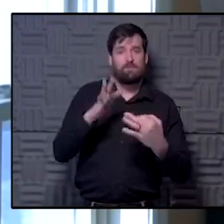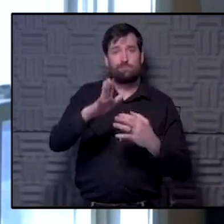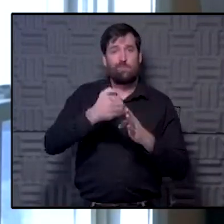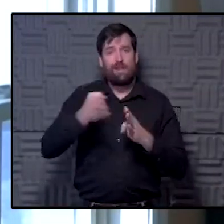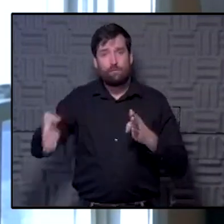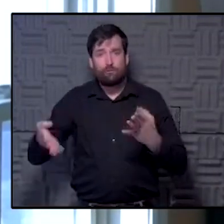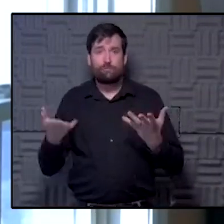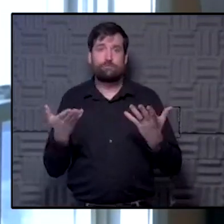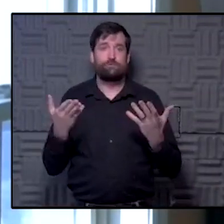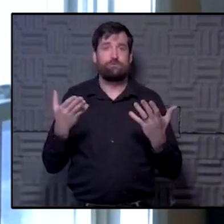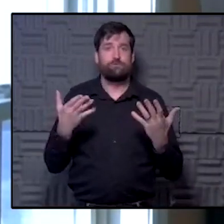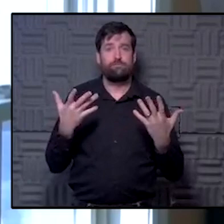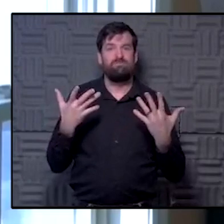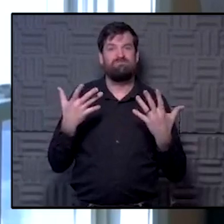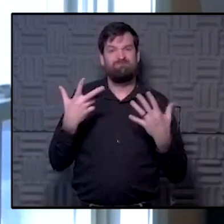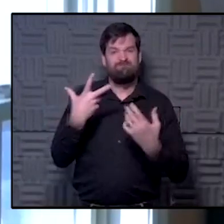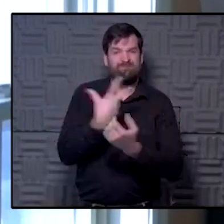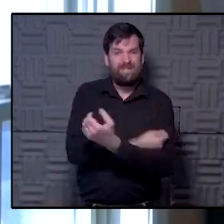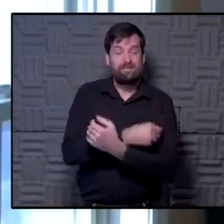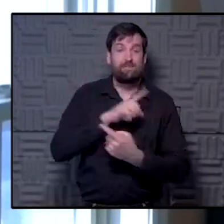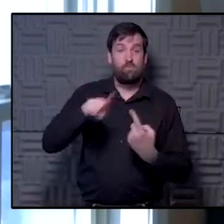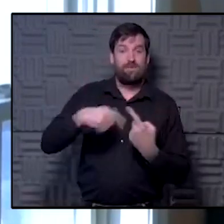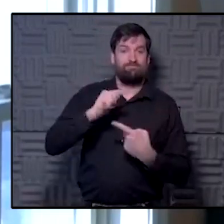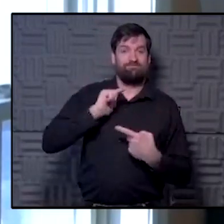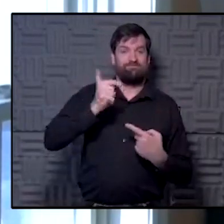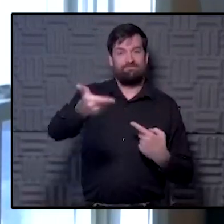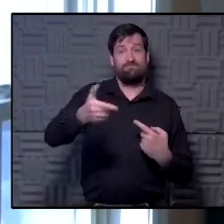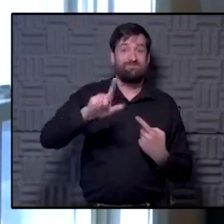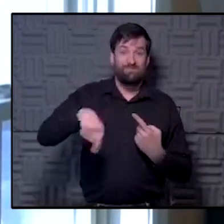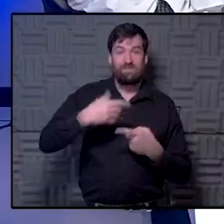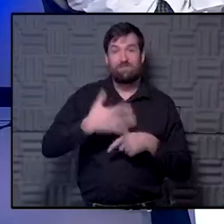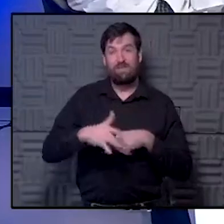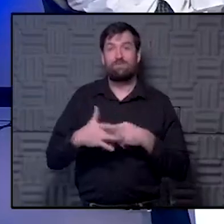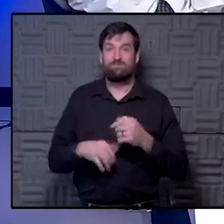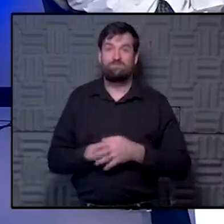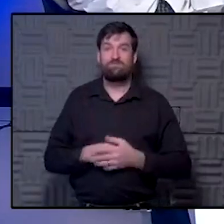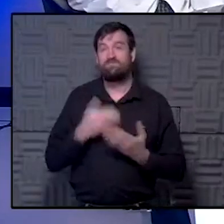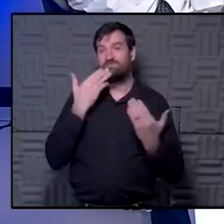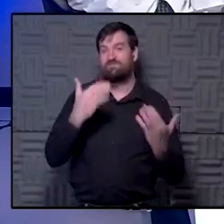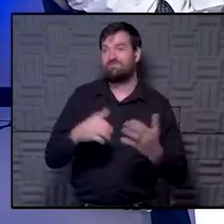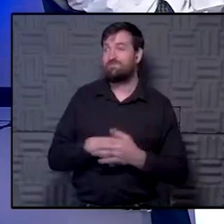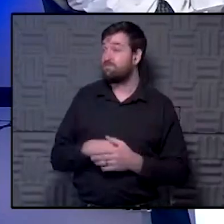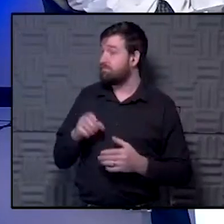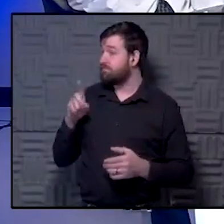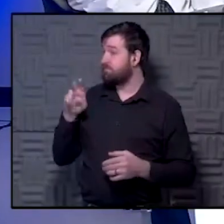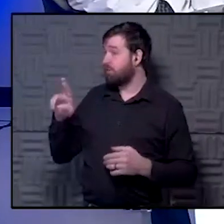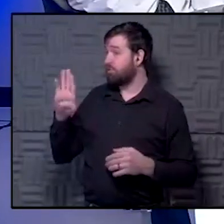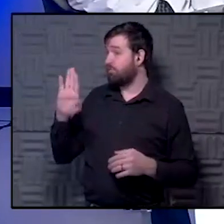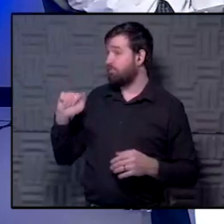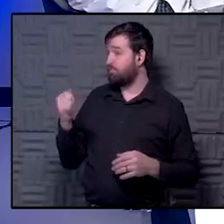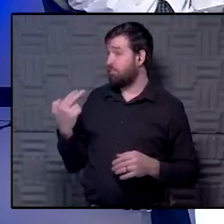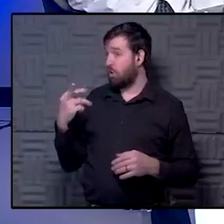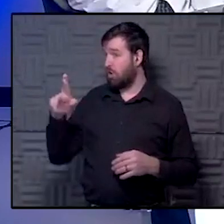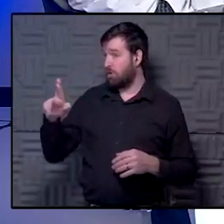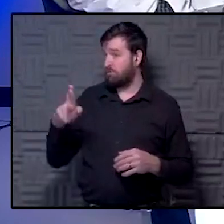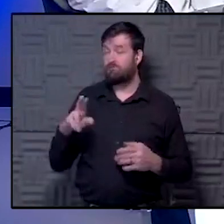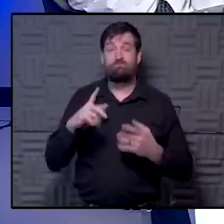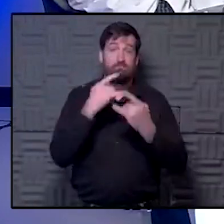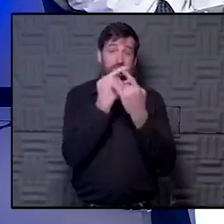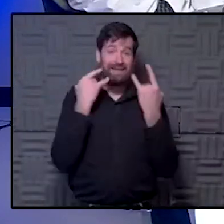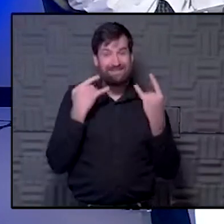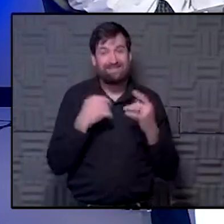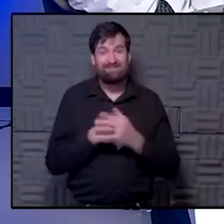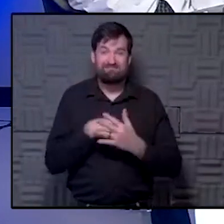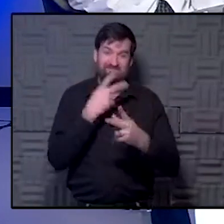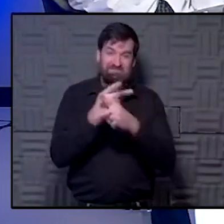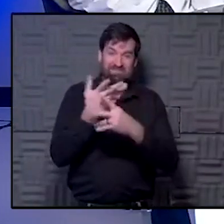safe, and getting that vaccine when it's your turn and when it's available. Thanks. Dr. Barr. Wear your masks,